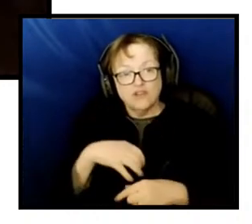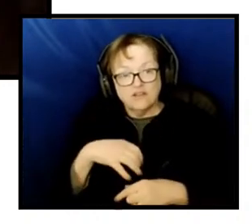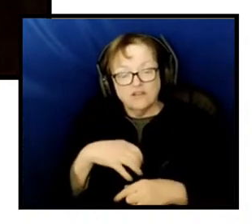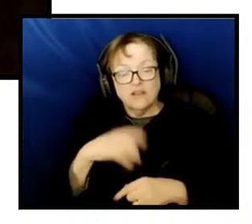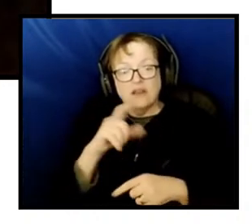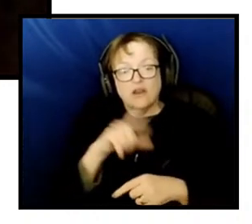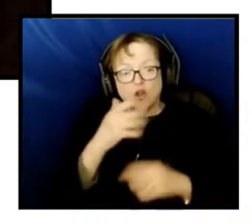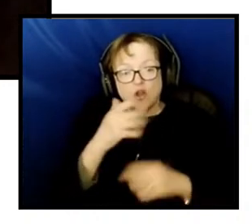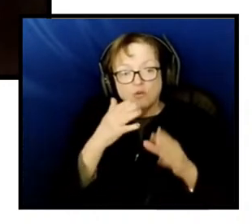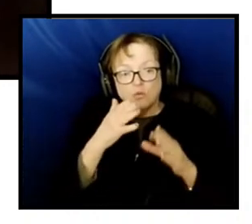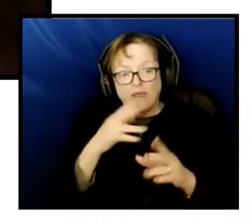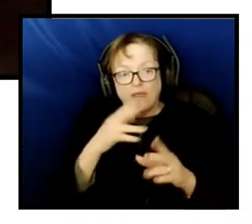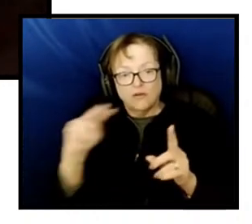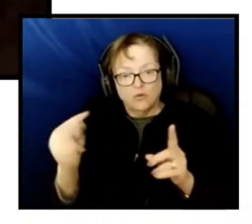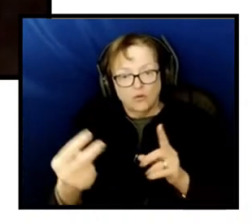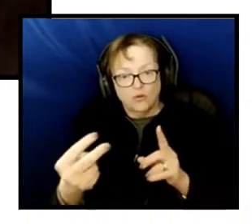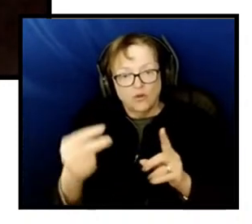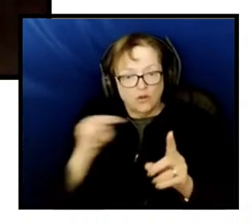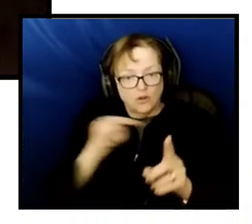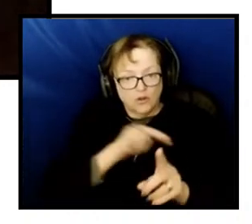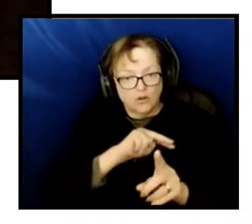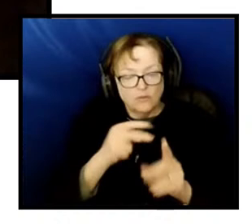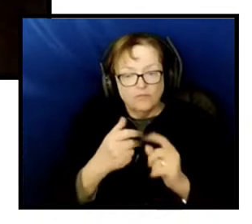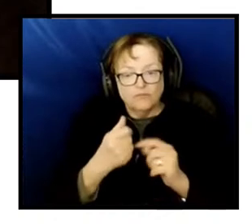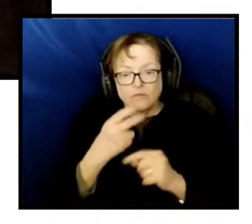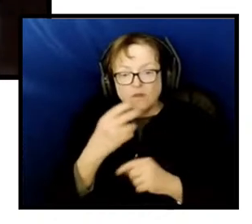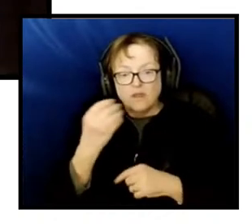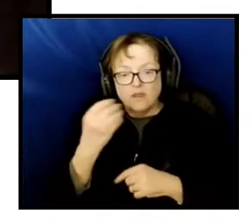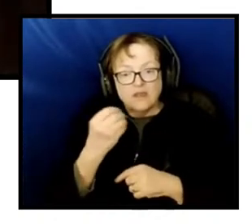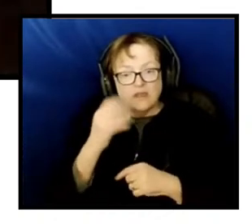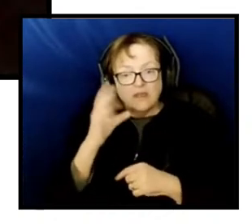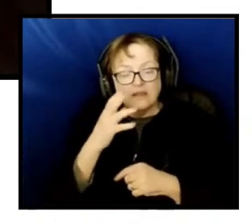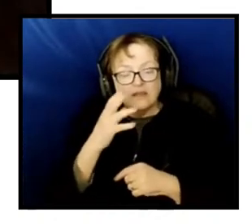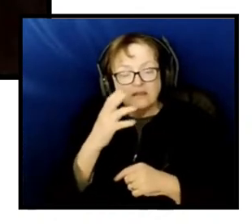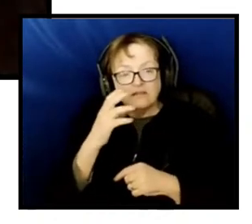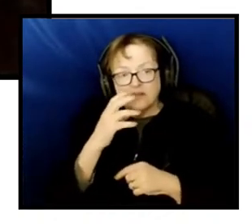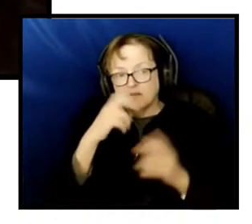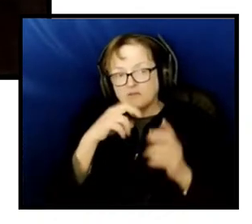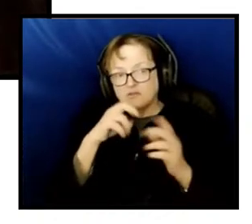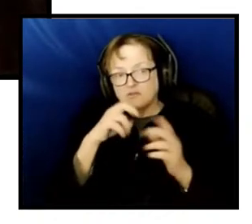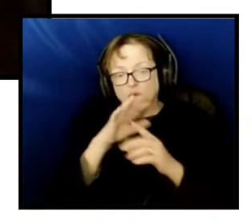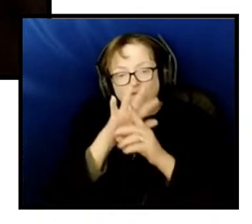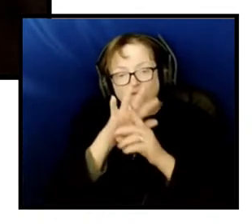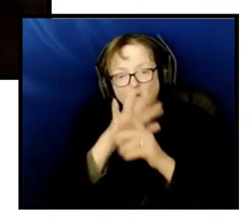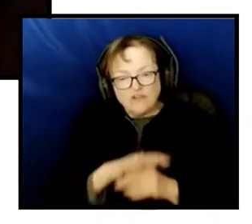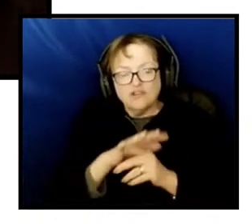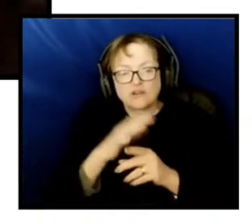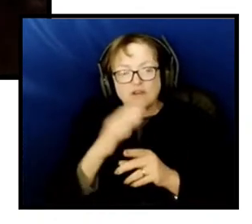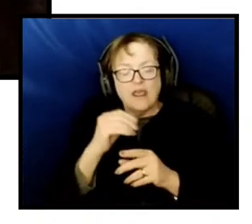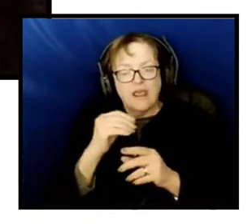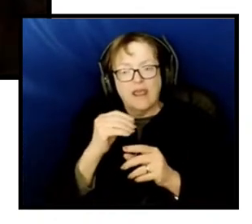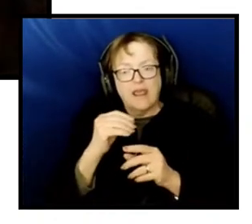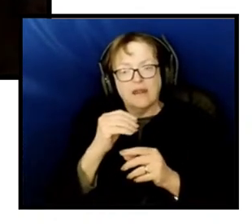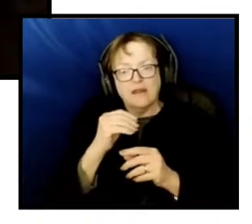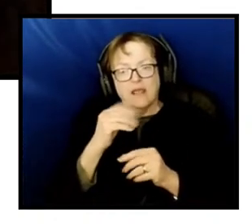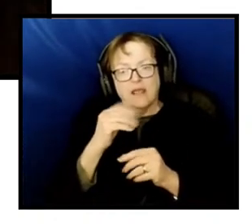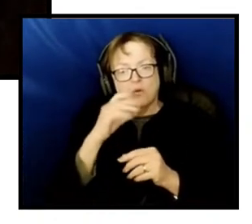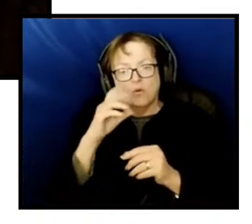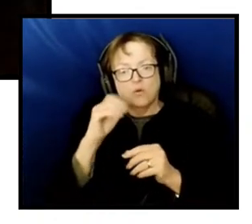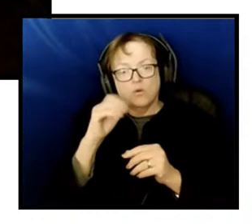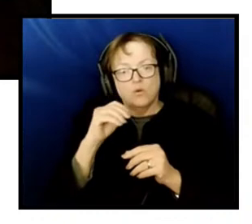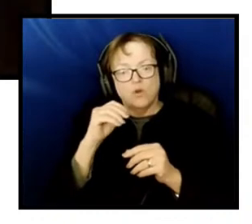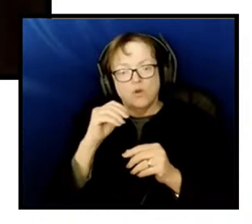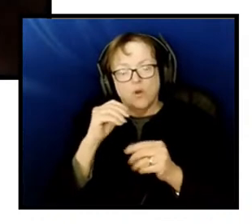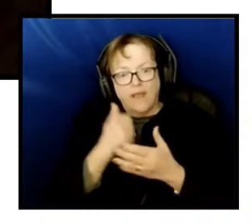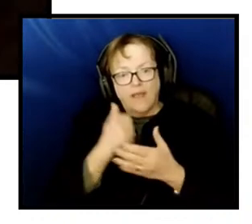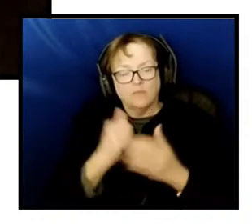the way we've seen the Bible beforehand has always been a tool of oppression. And to see that Huda is transforming this thing that frees us, that